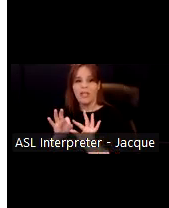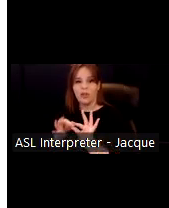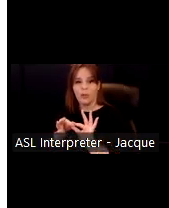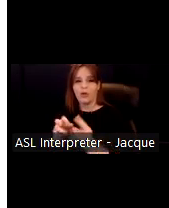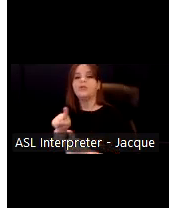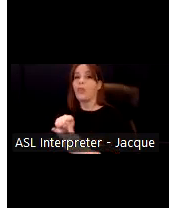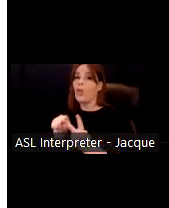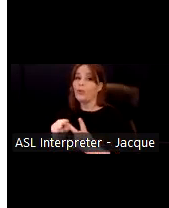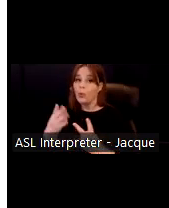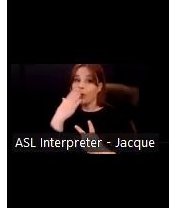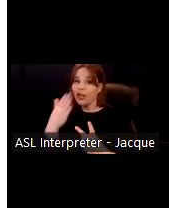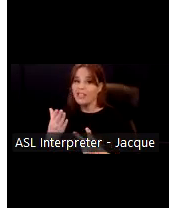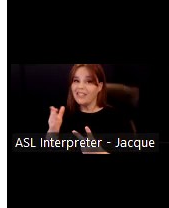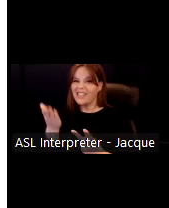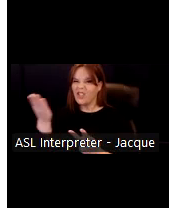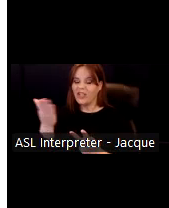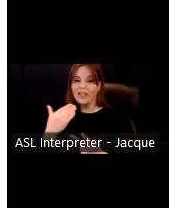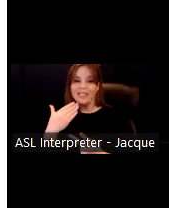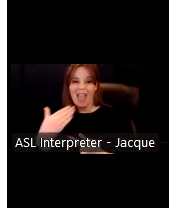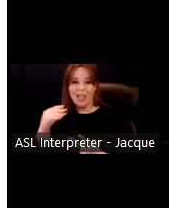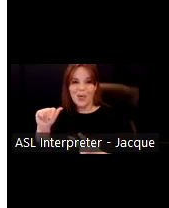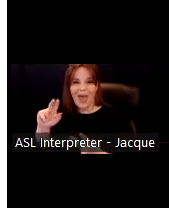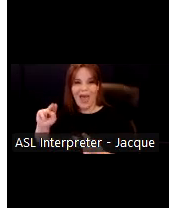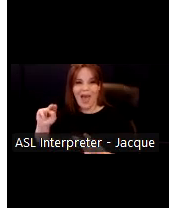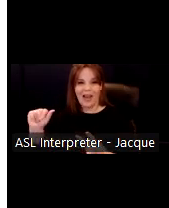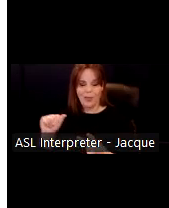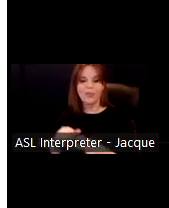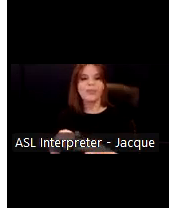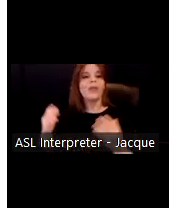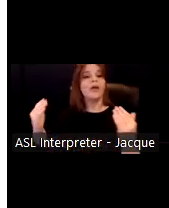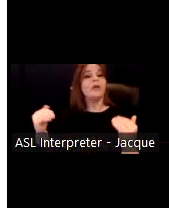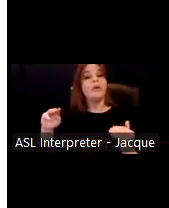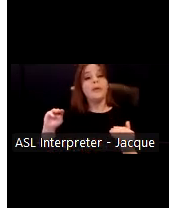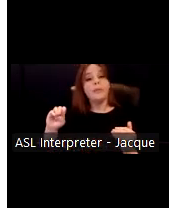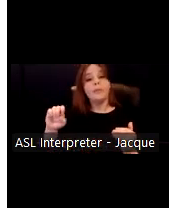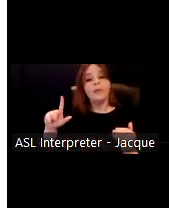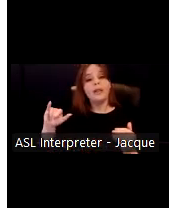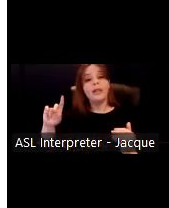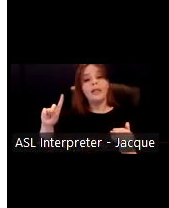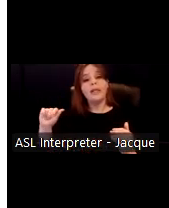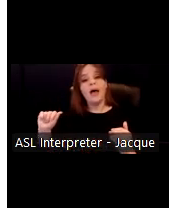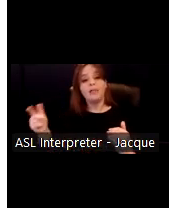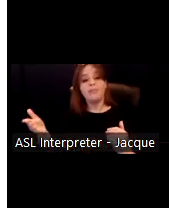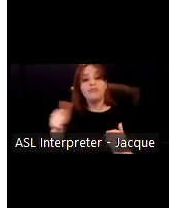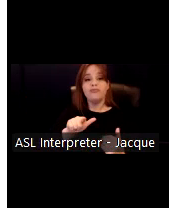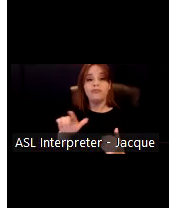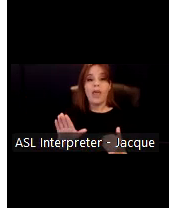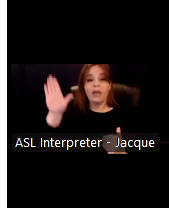suggestions. Thank you, Anna. So next we'll go on to Melinda, who's raising her hand.